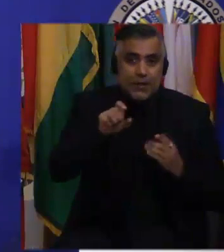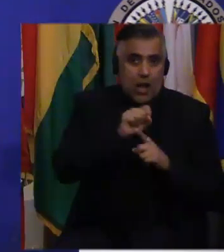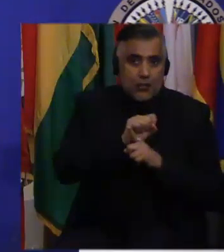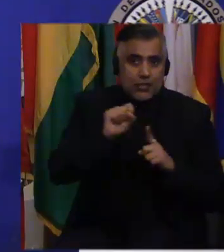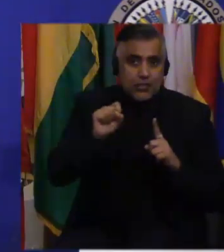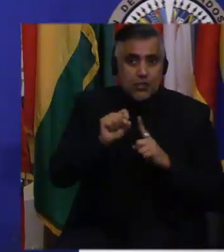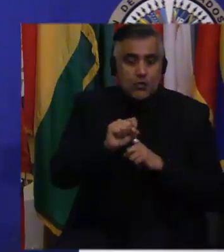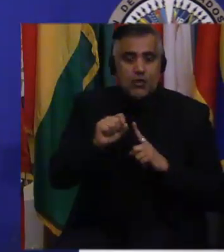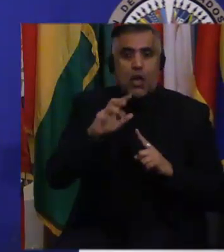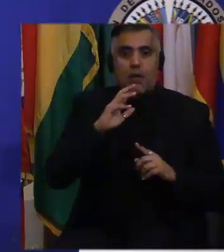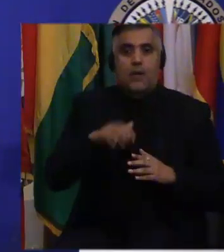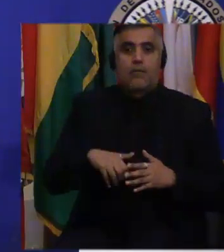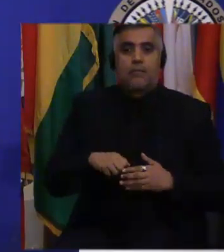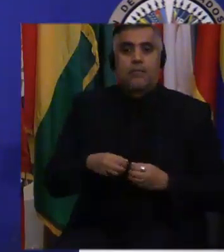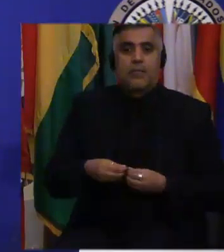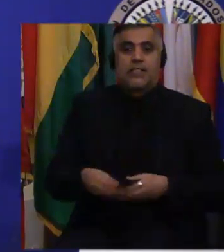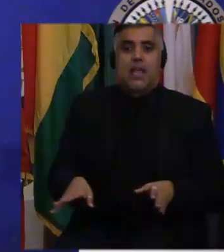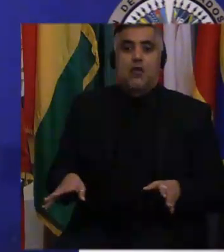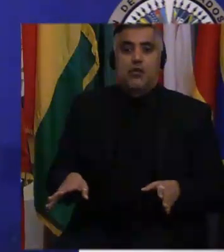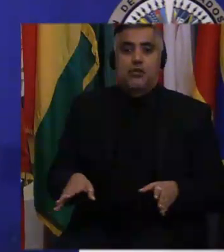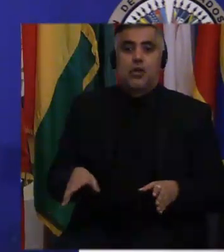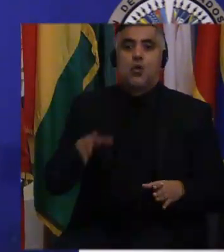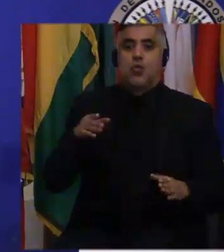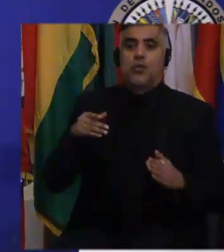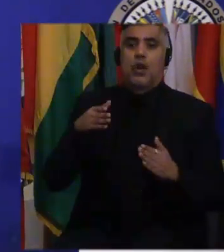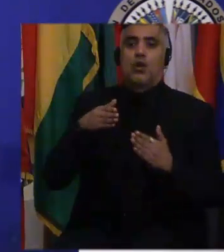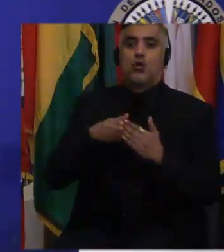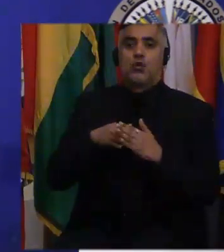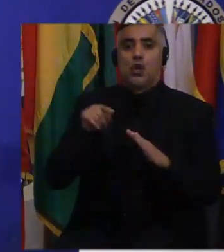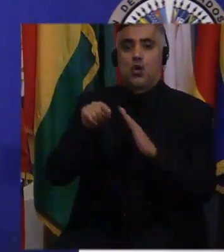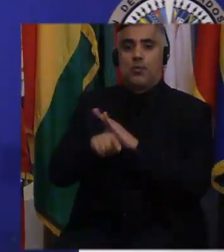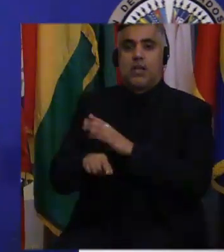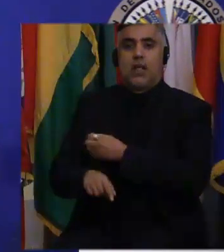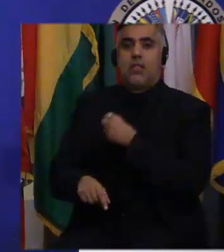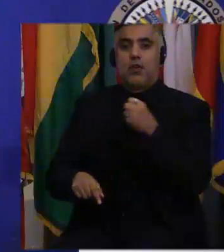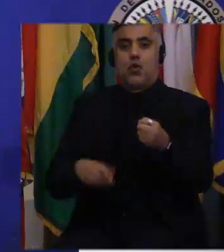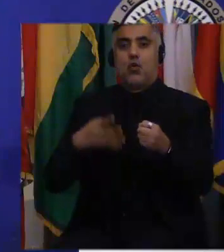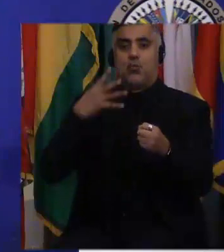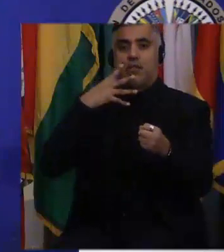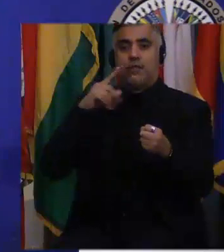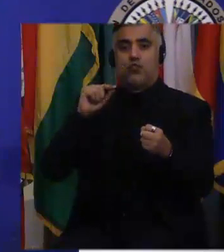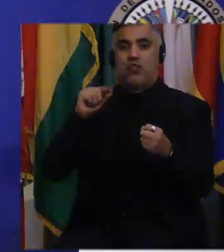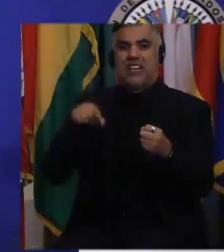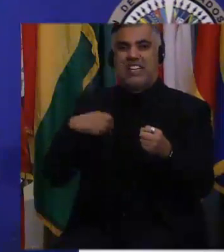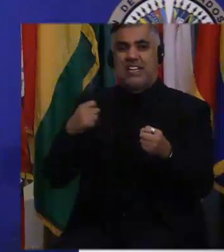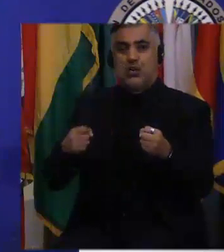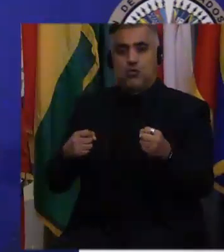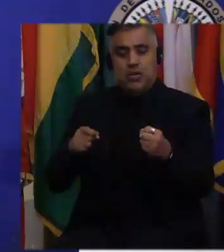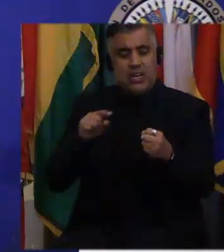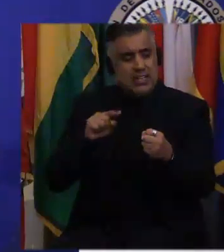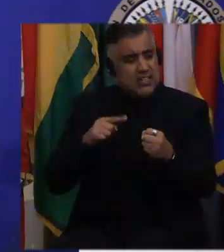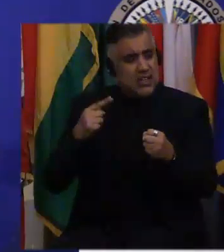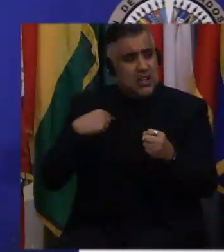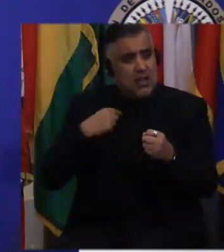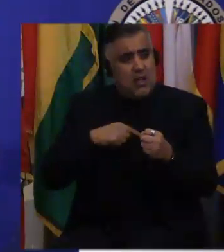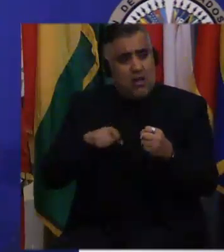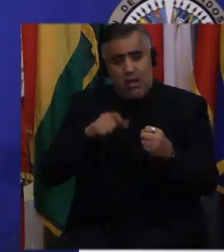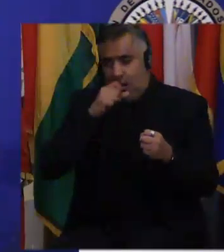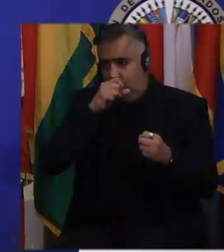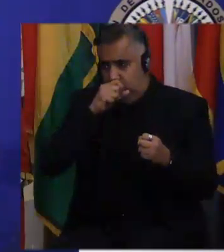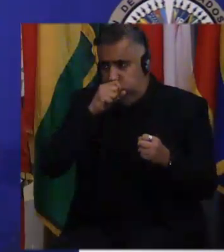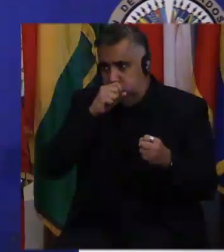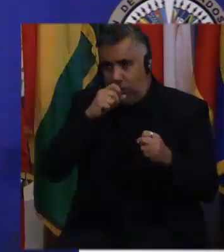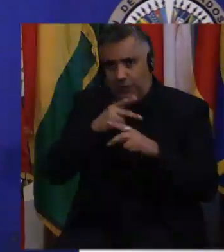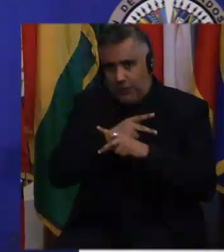of miscarriage. When they are accused of homicide, they go to prison for 20 years. And this is something that we need to find a way how to